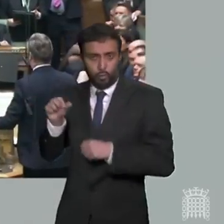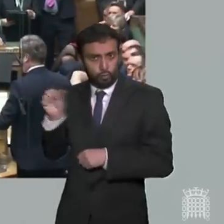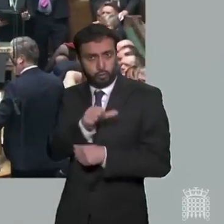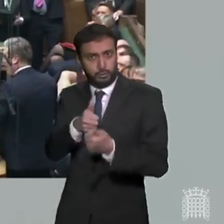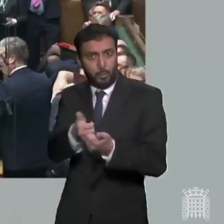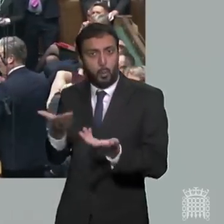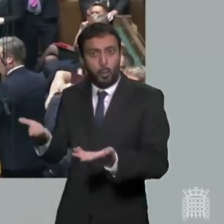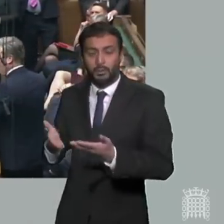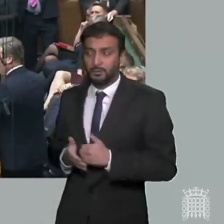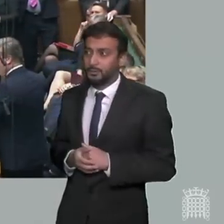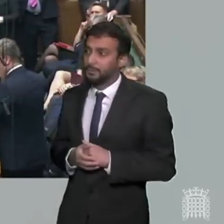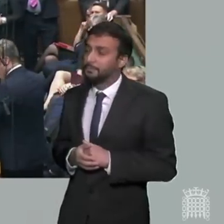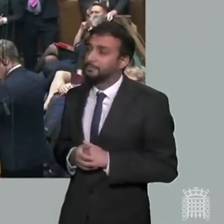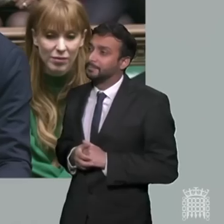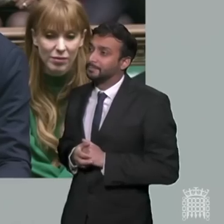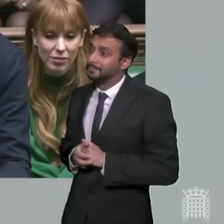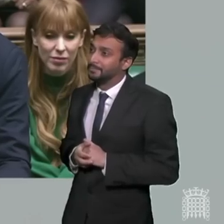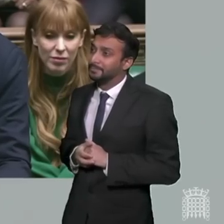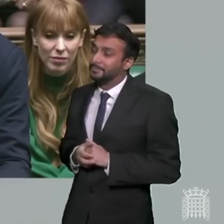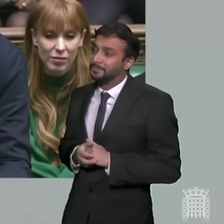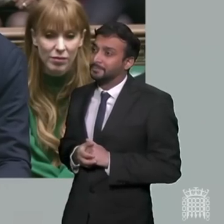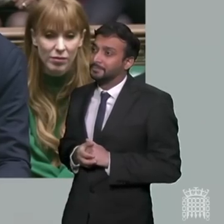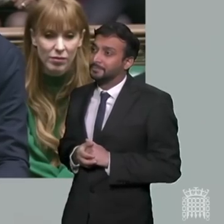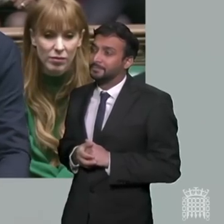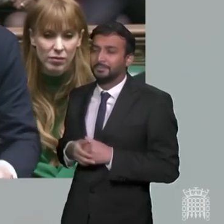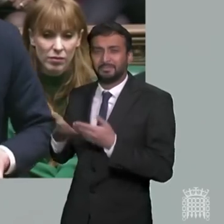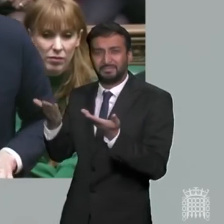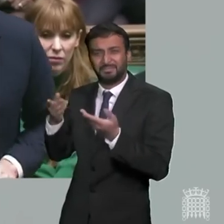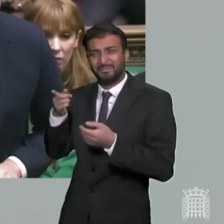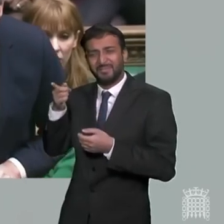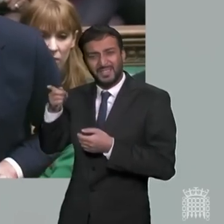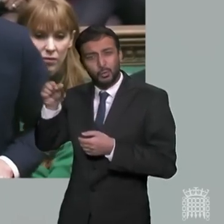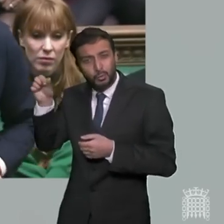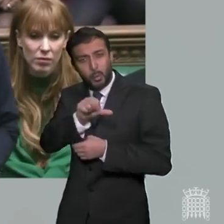Mr. Speaker, it may not seem like it, but he's supposed to be the Prime Minister.